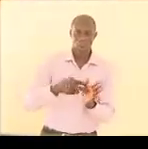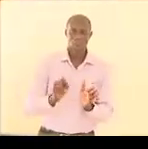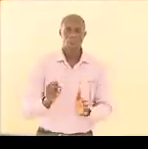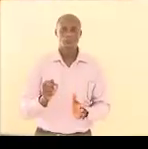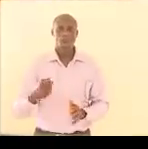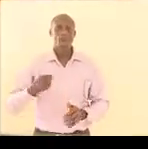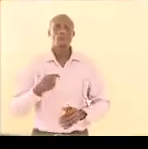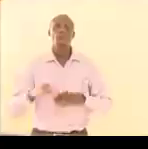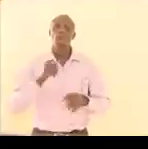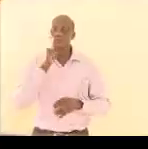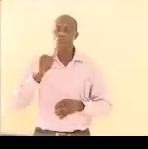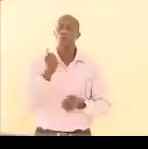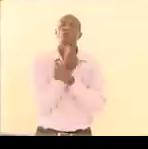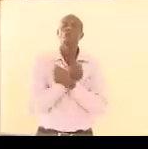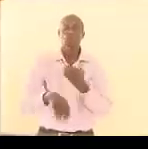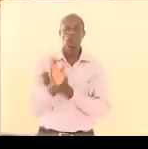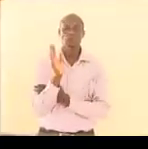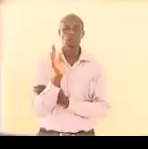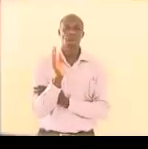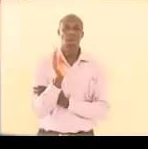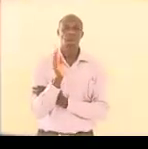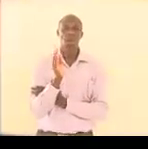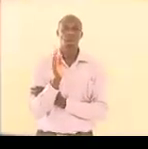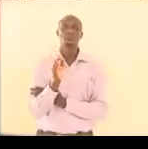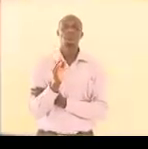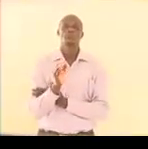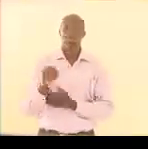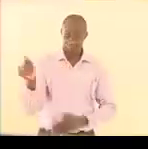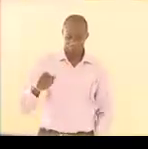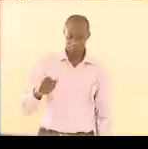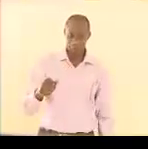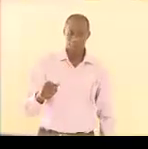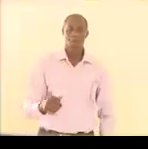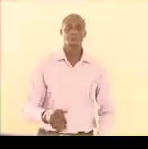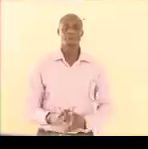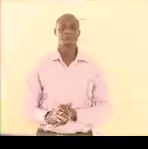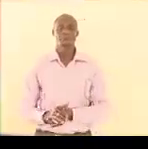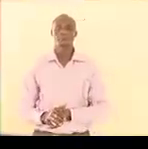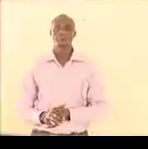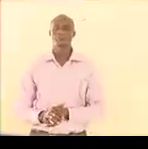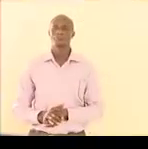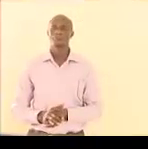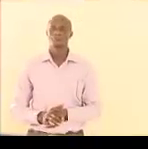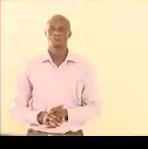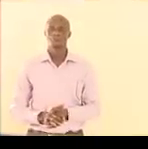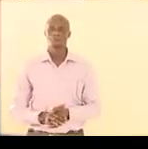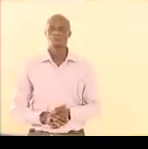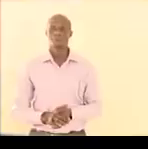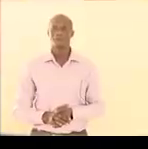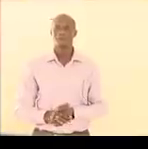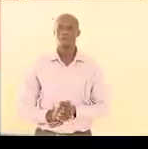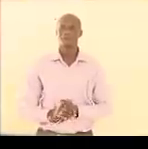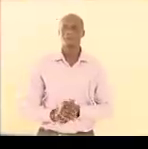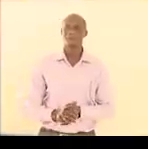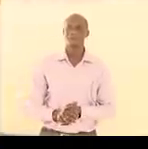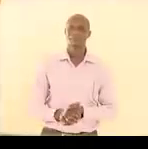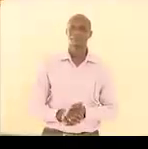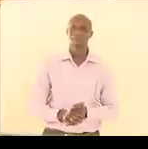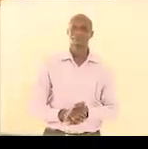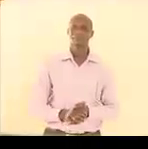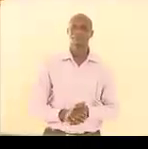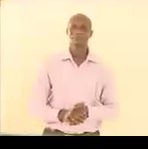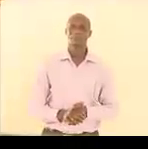mean we do not love God? By implication, yes. There's no applause for that one